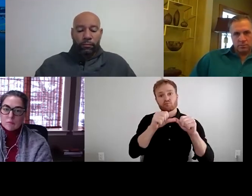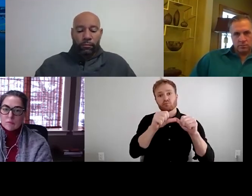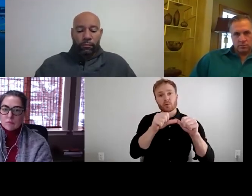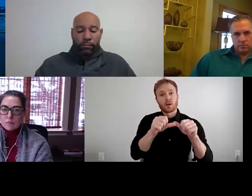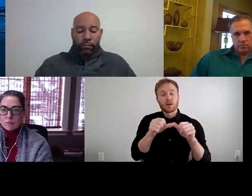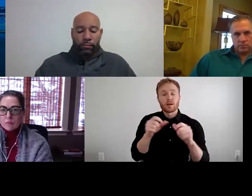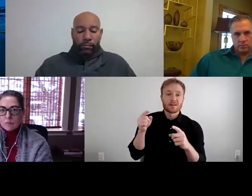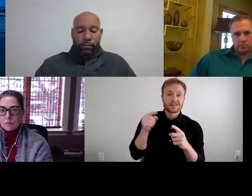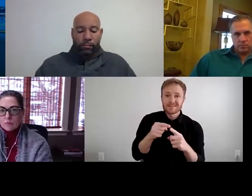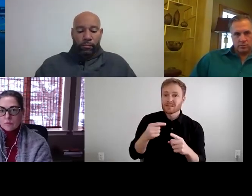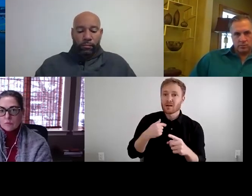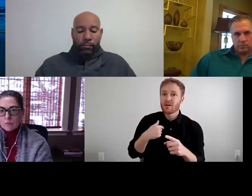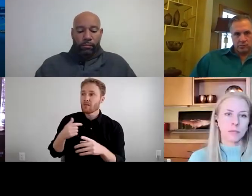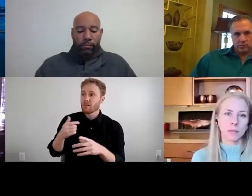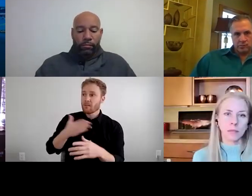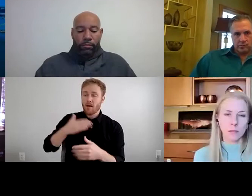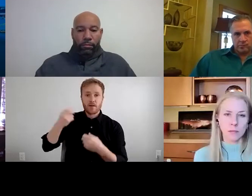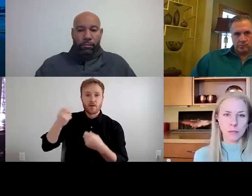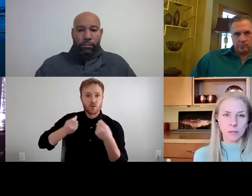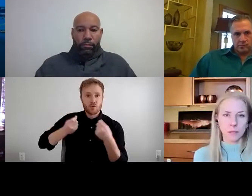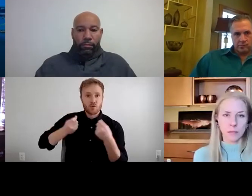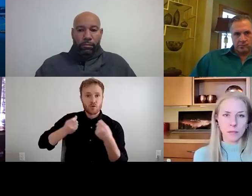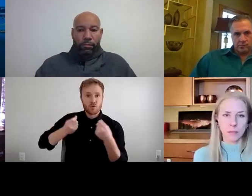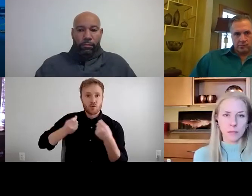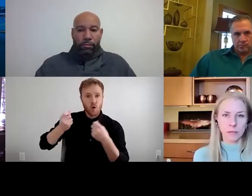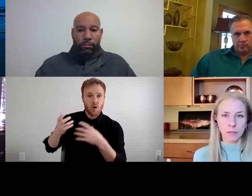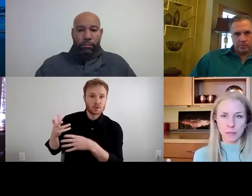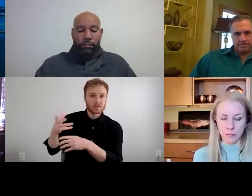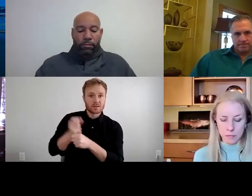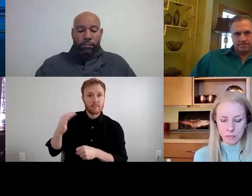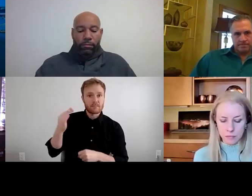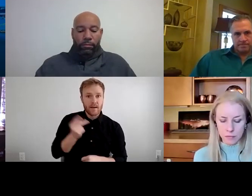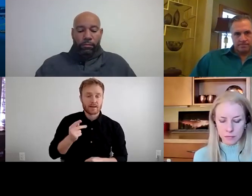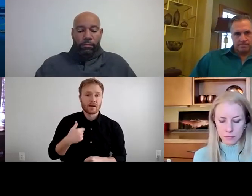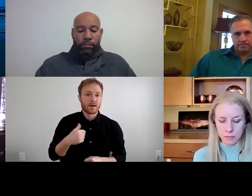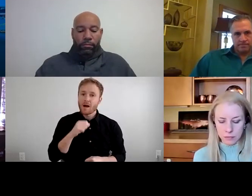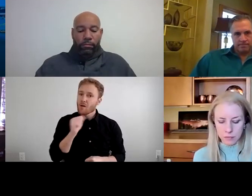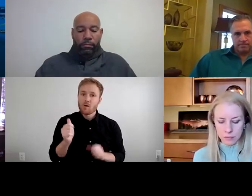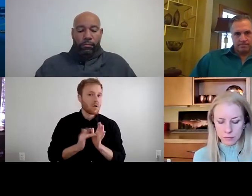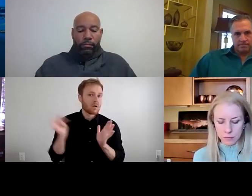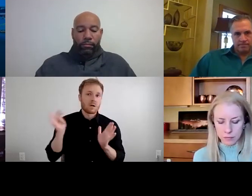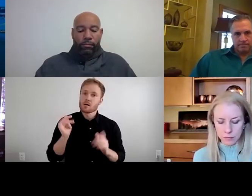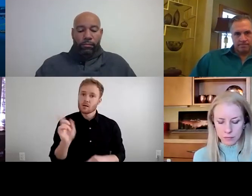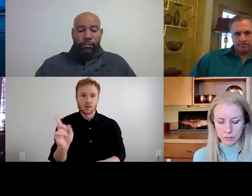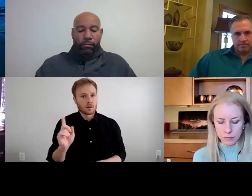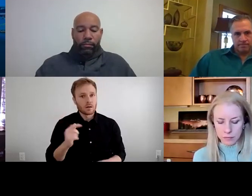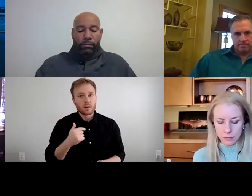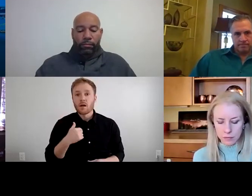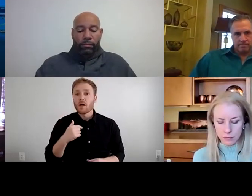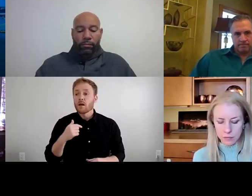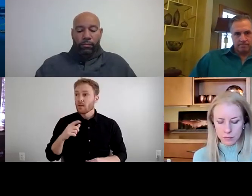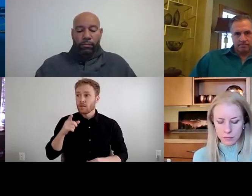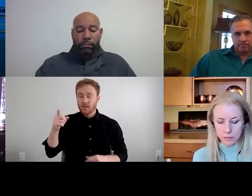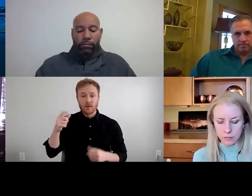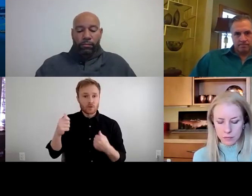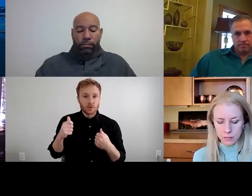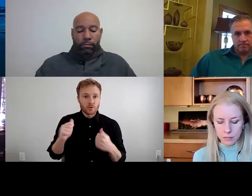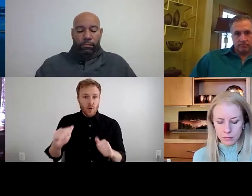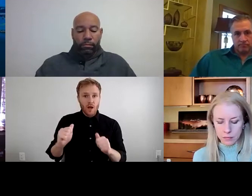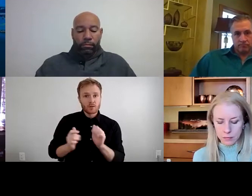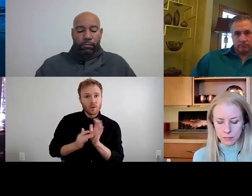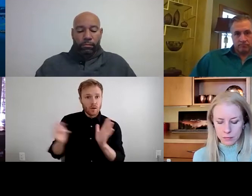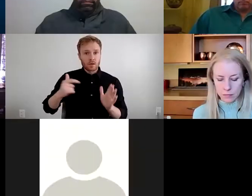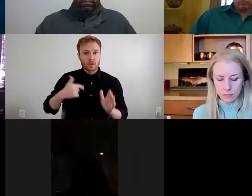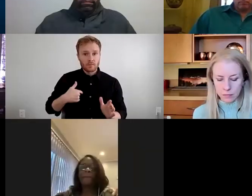my automobile is returned to me, and I will not be extorted, because this is the attempt that they're making, an attempt to extort